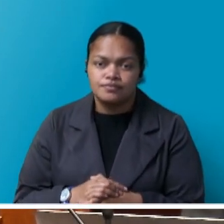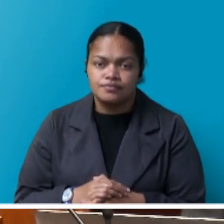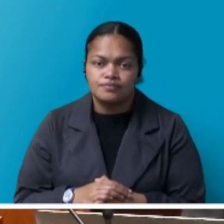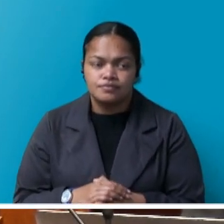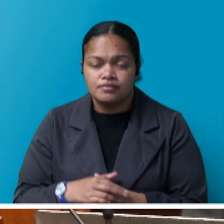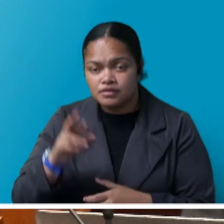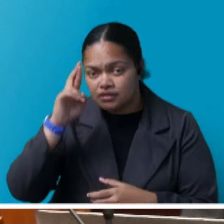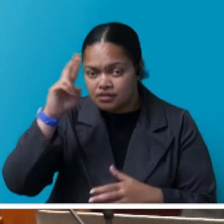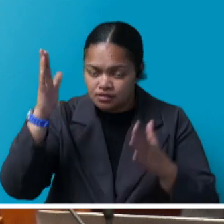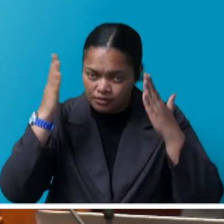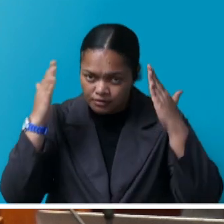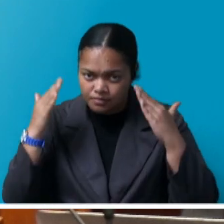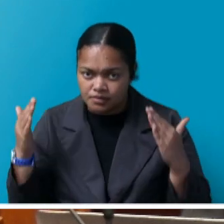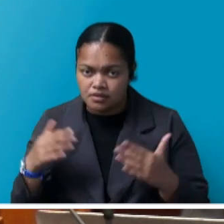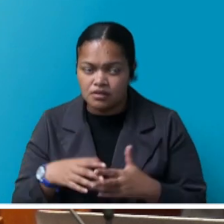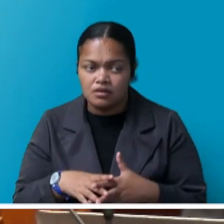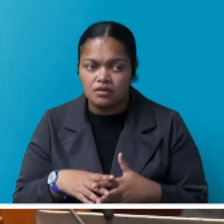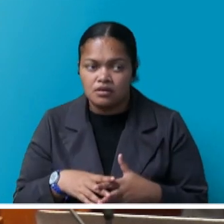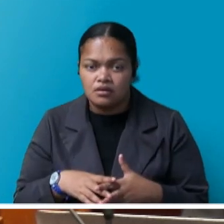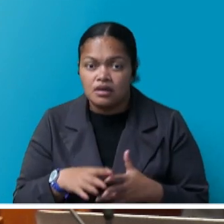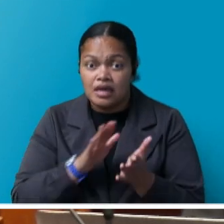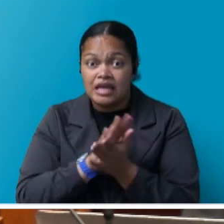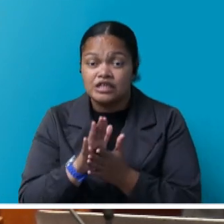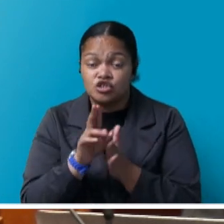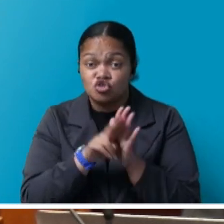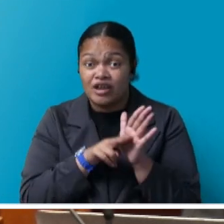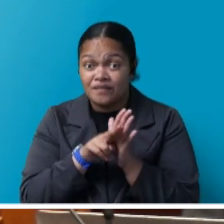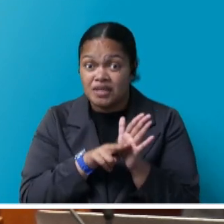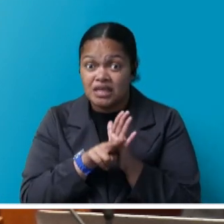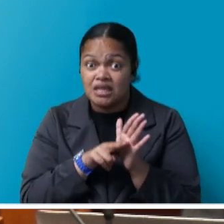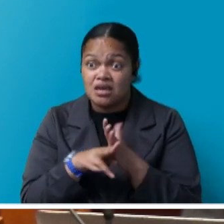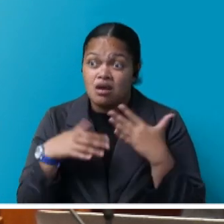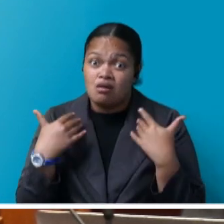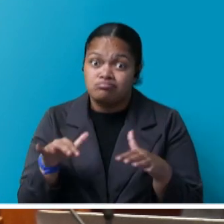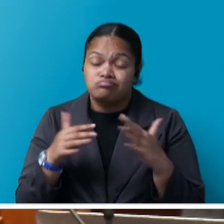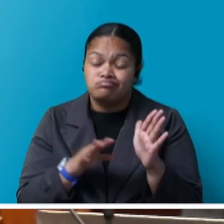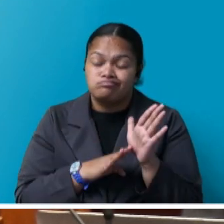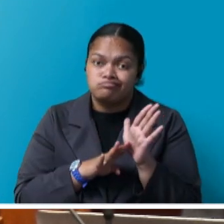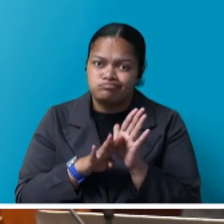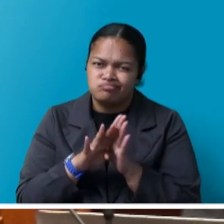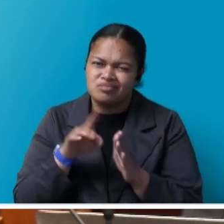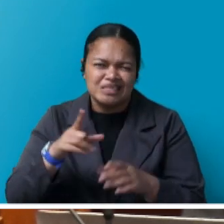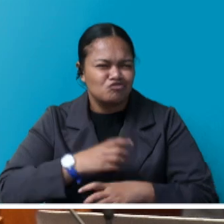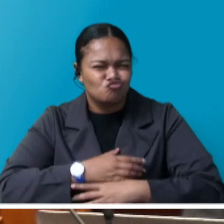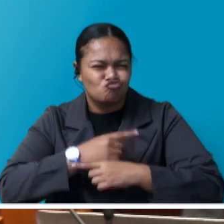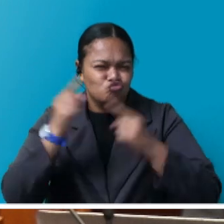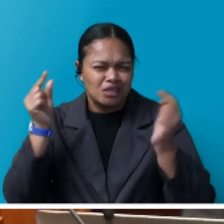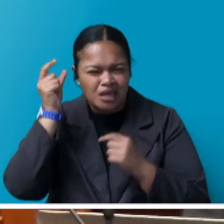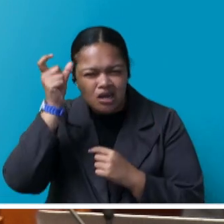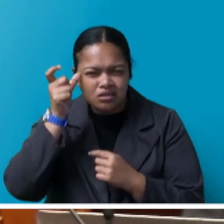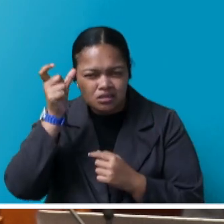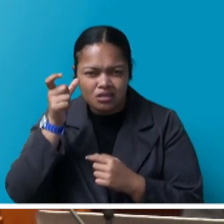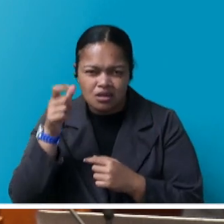Mr. Speaker, sir, the rising prevalence of HIV in Fiji is a grave concern that must be addressed with urgency, as it